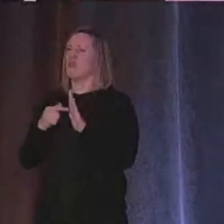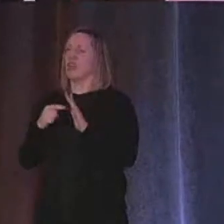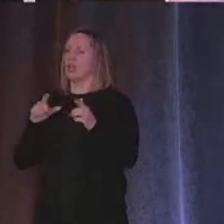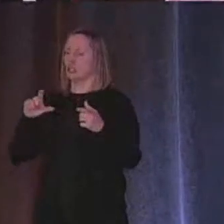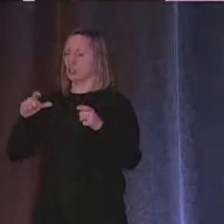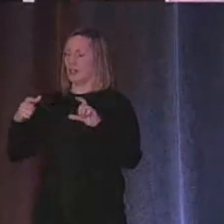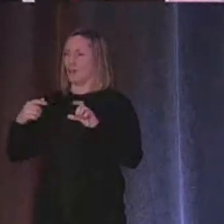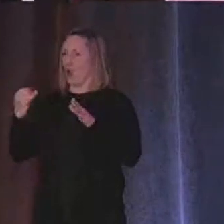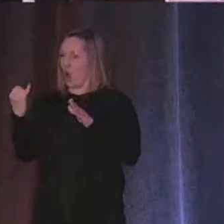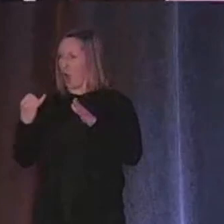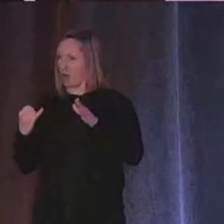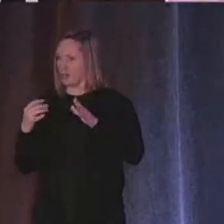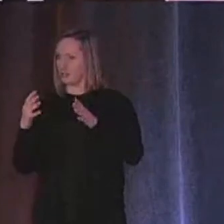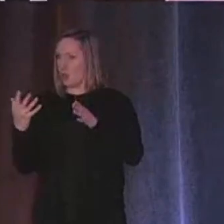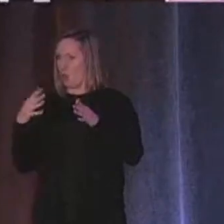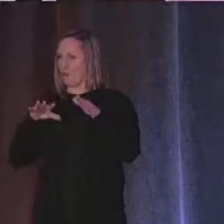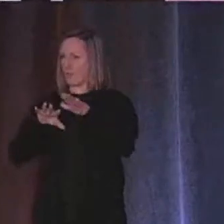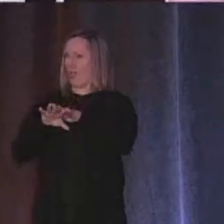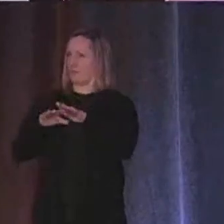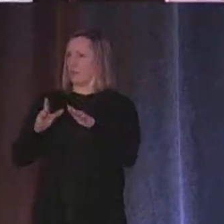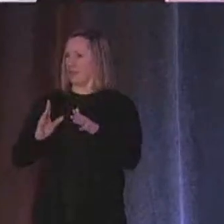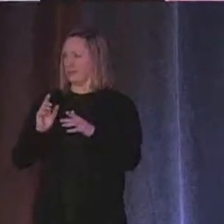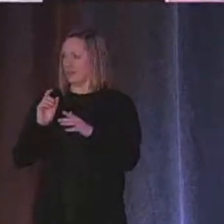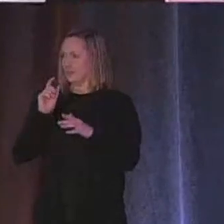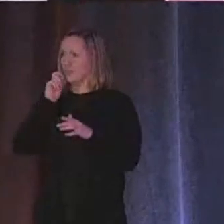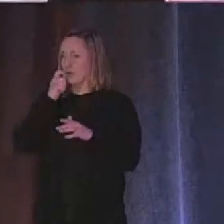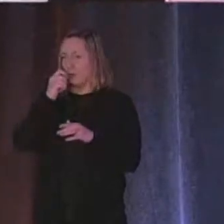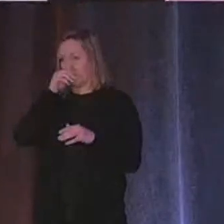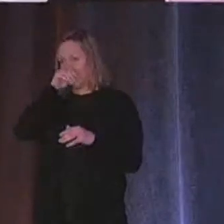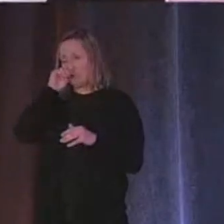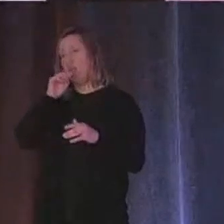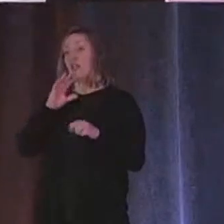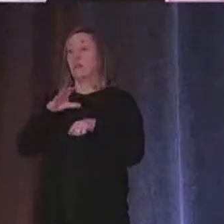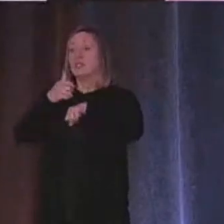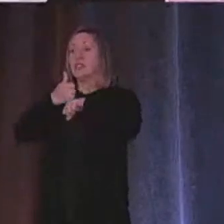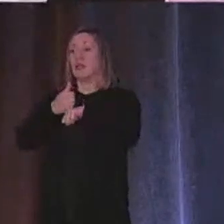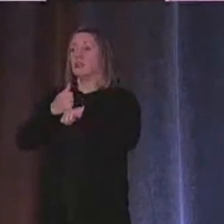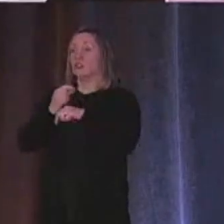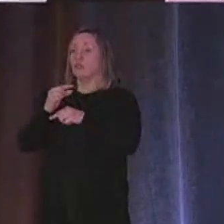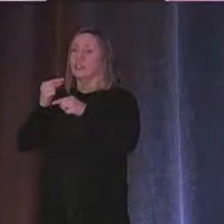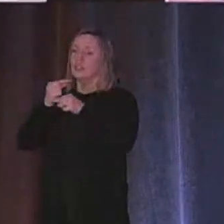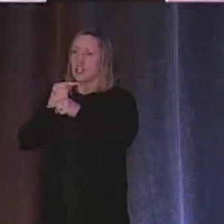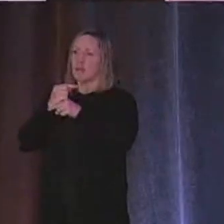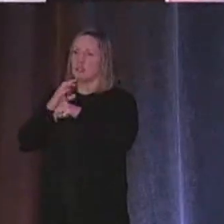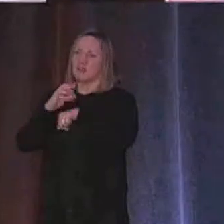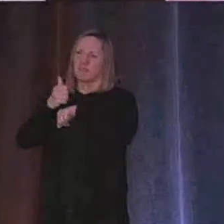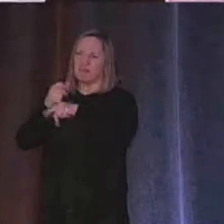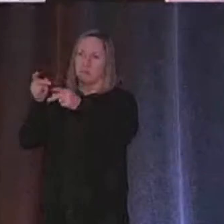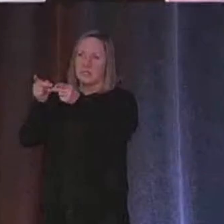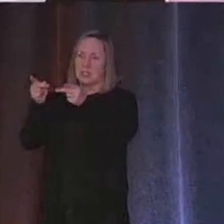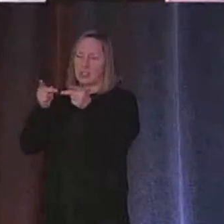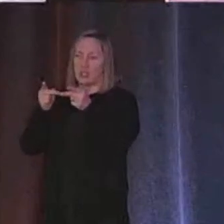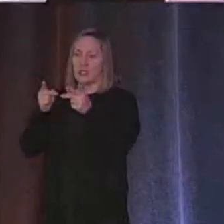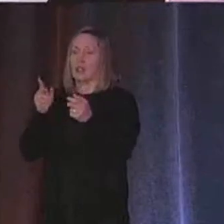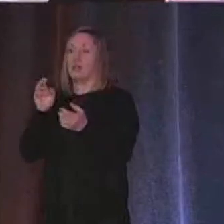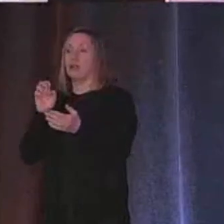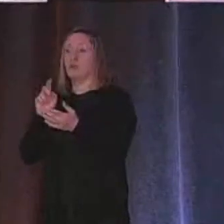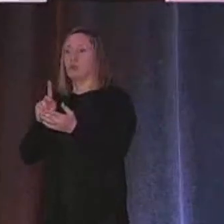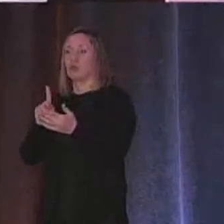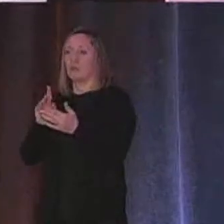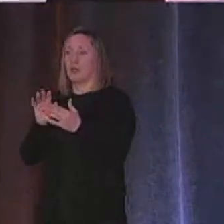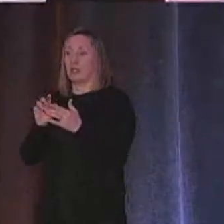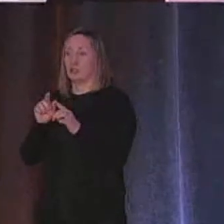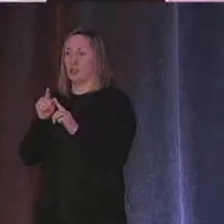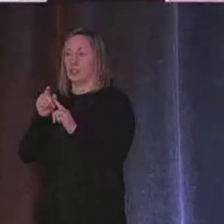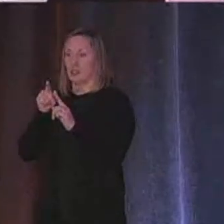generative art kind of overlap, which is kind of cool. And then we set it to the geometry, the position, and we return it in this